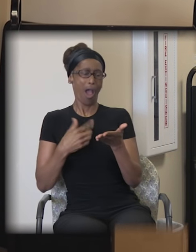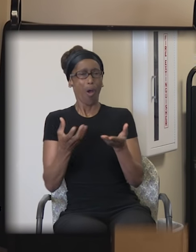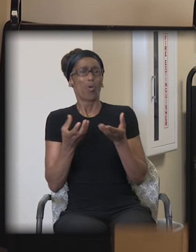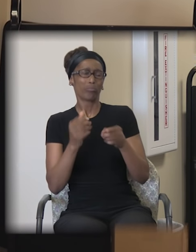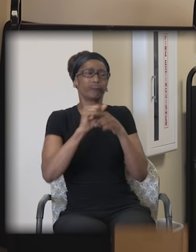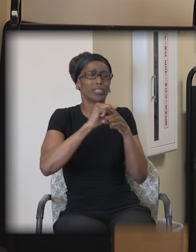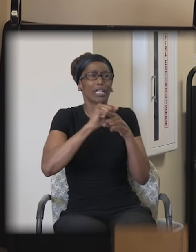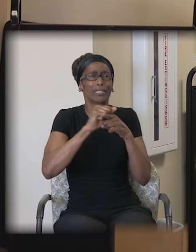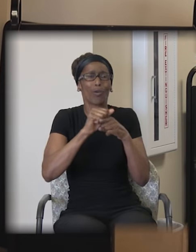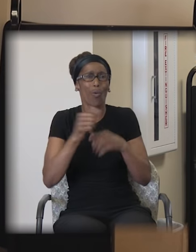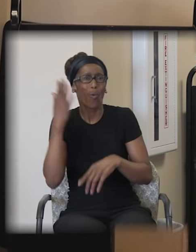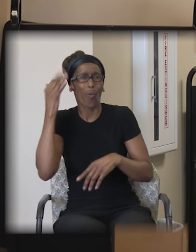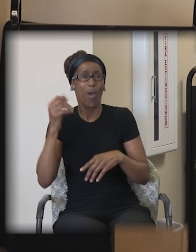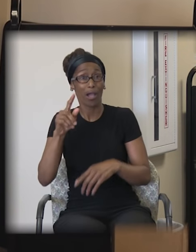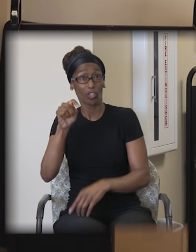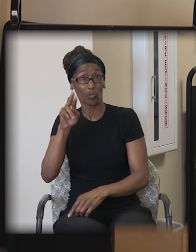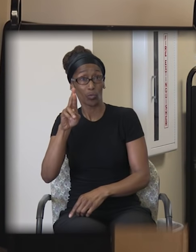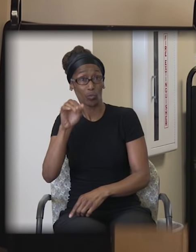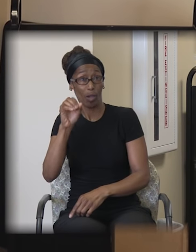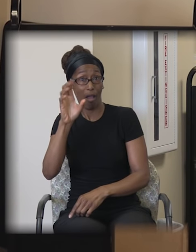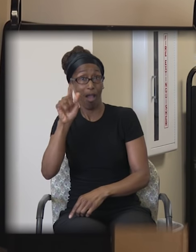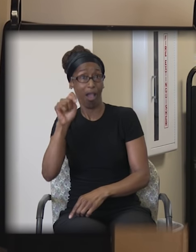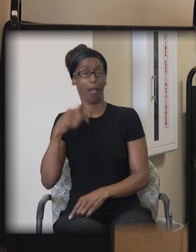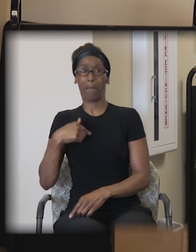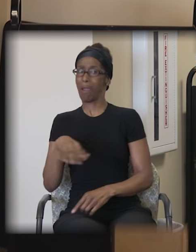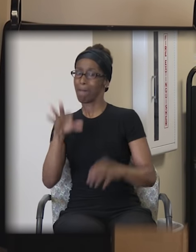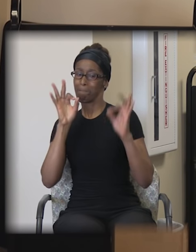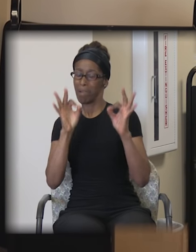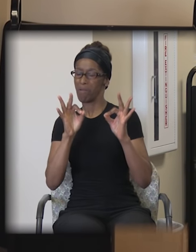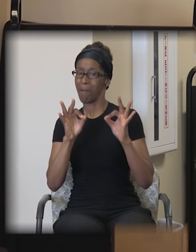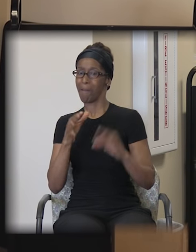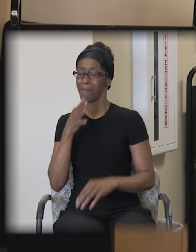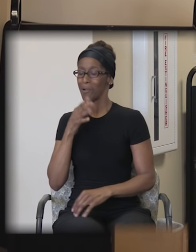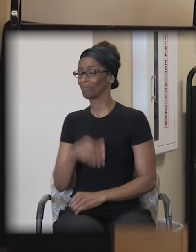I want to be perfect for tryouts. His mother nodded.